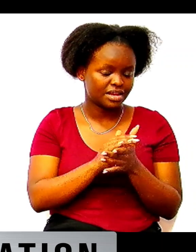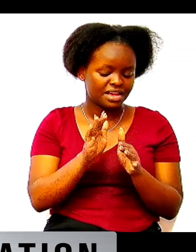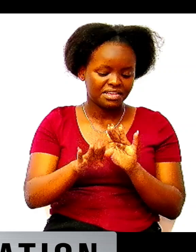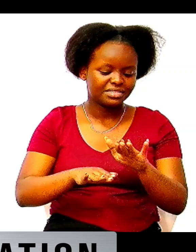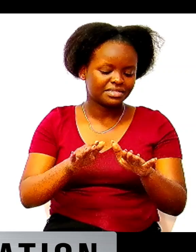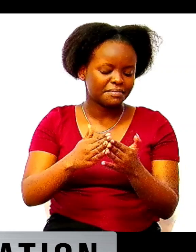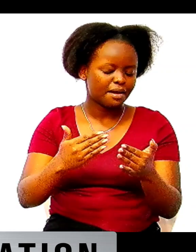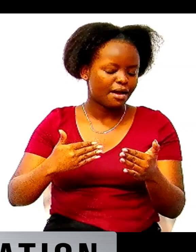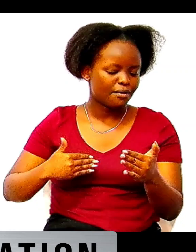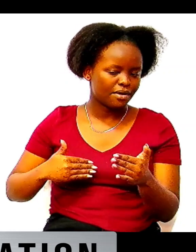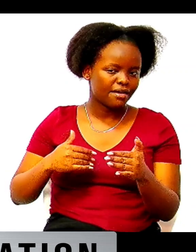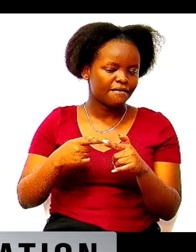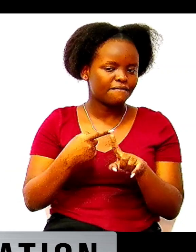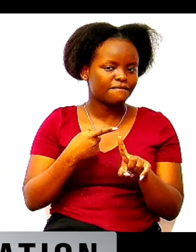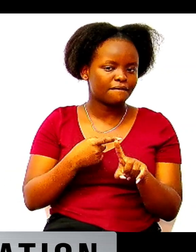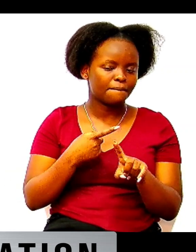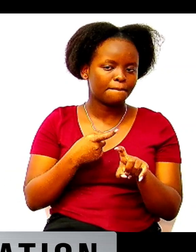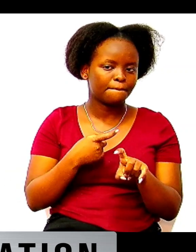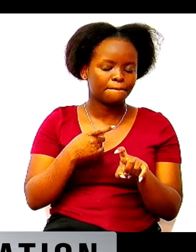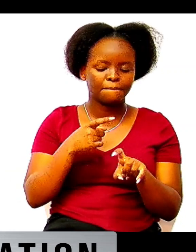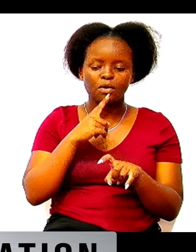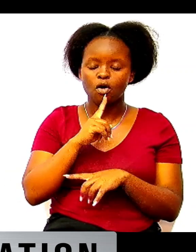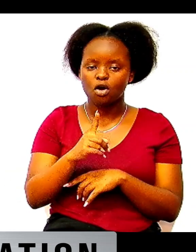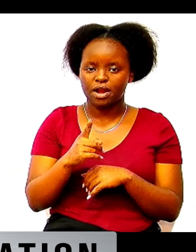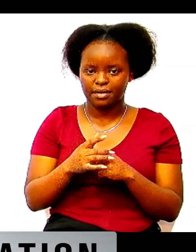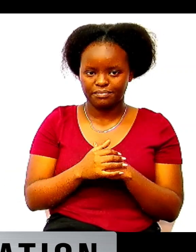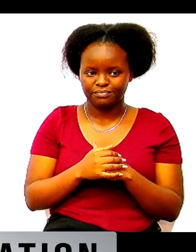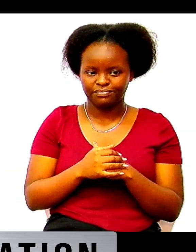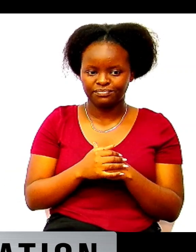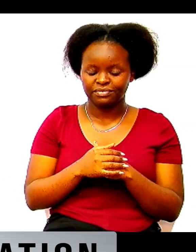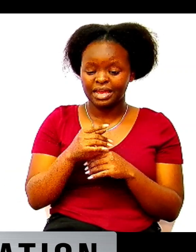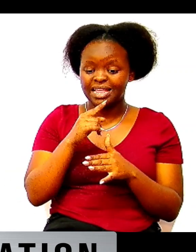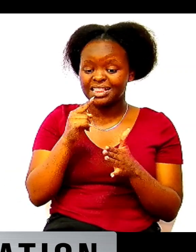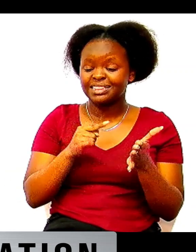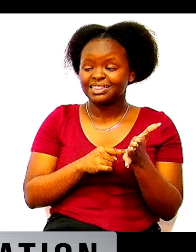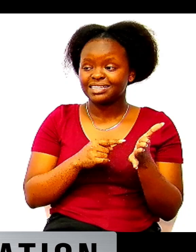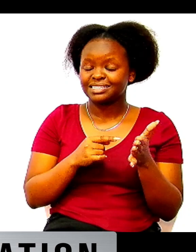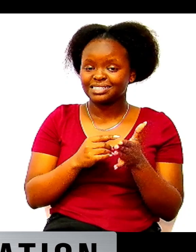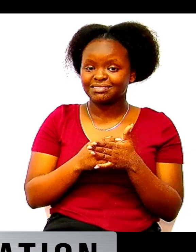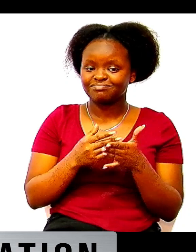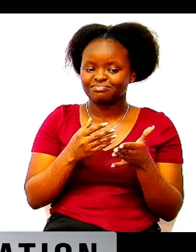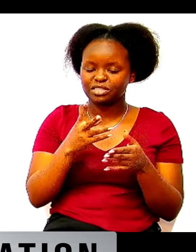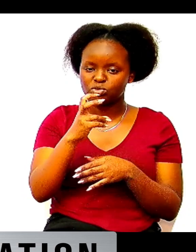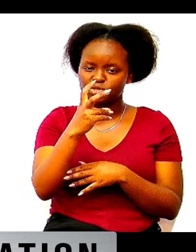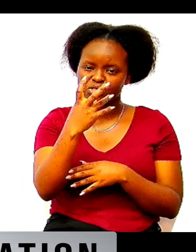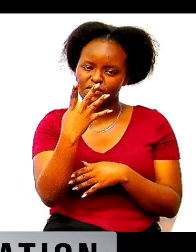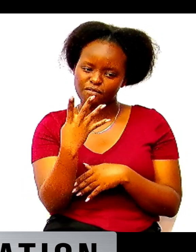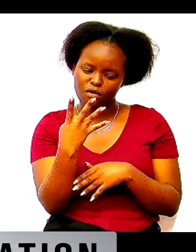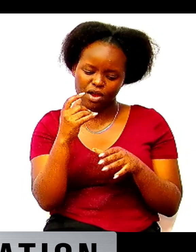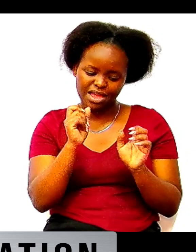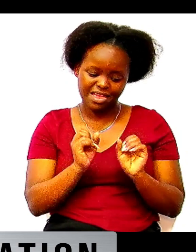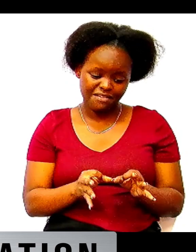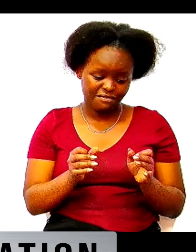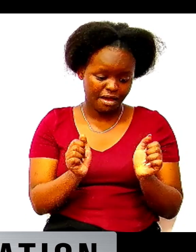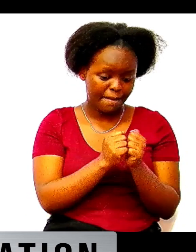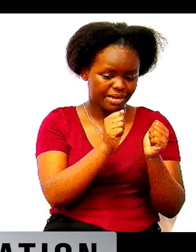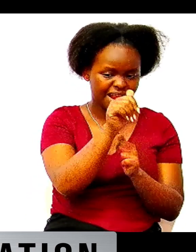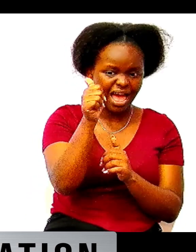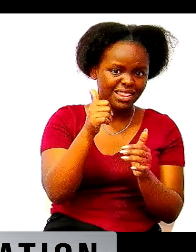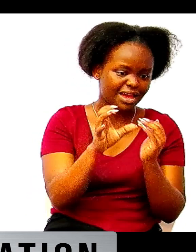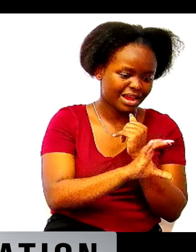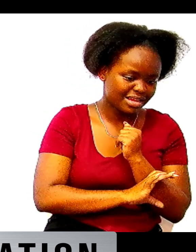terms of orderliness. This kind of shake-up we've had in 2024, if it happened in another nation in the